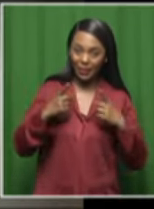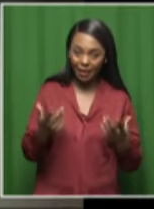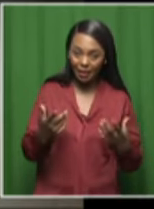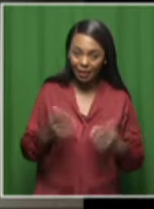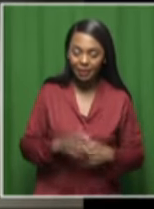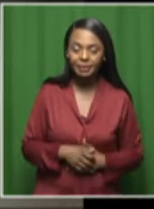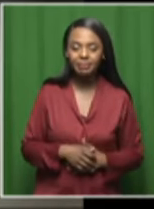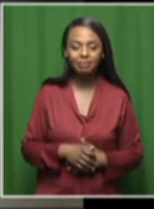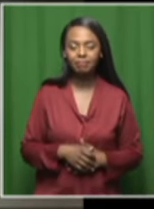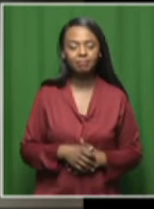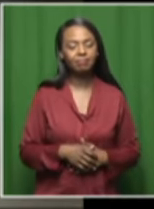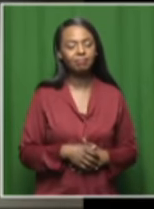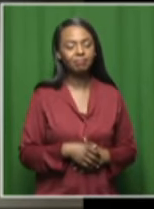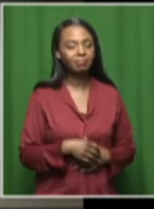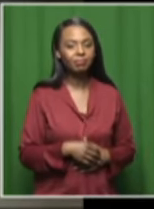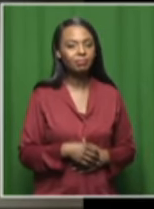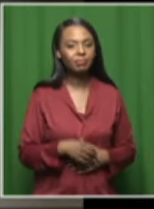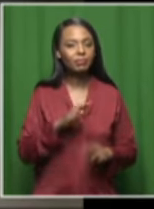So I don't think it's attainable.